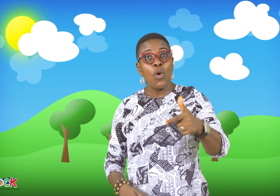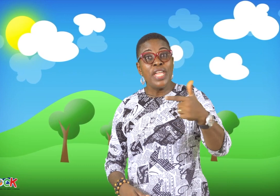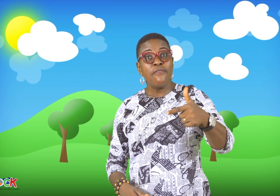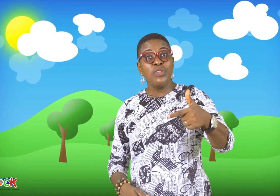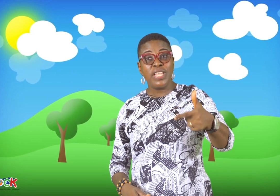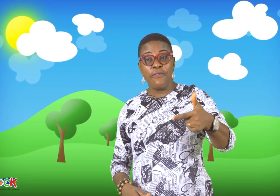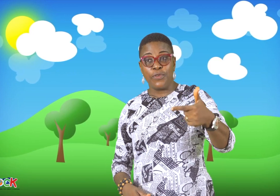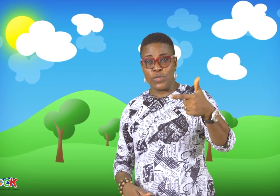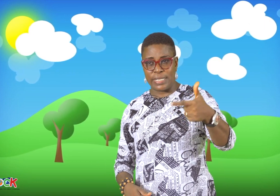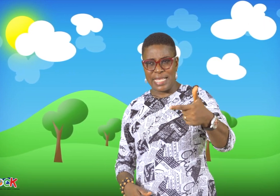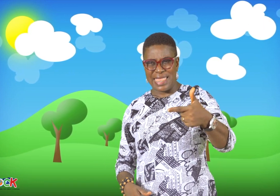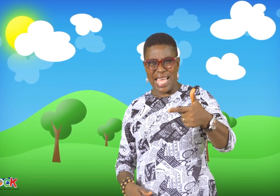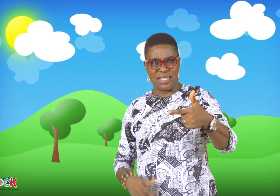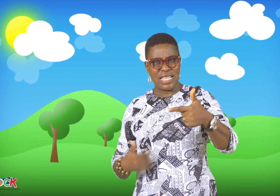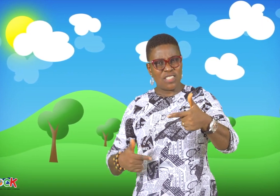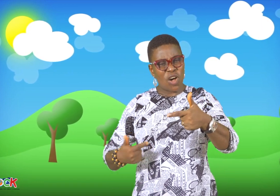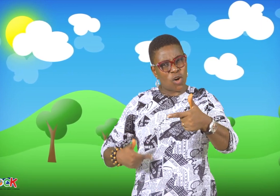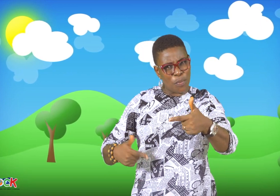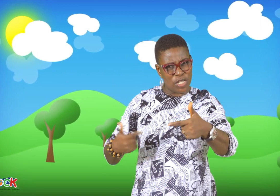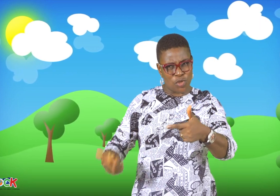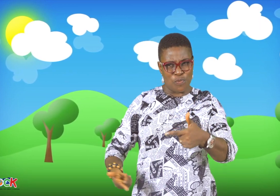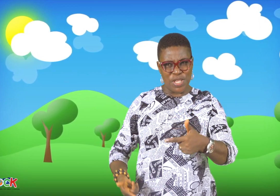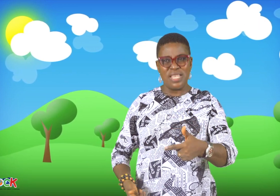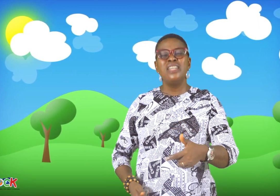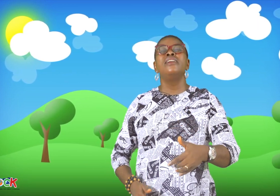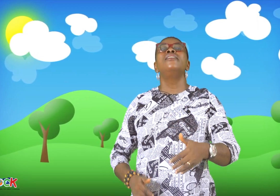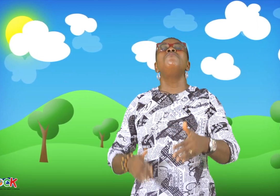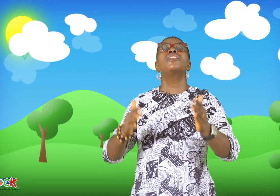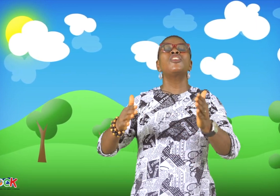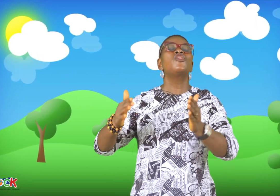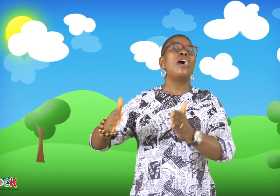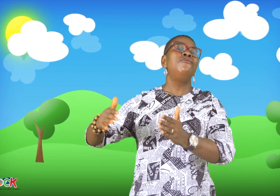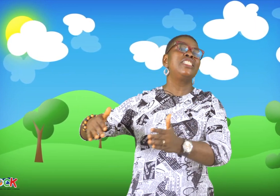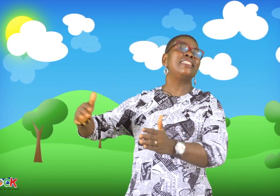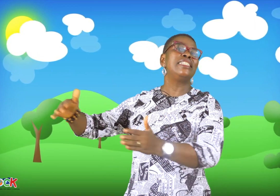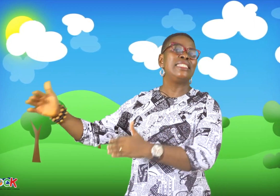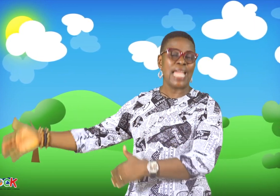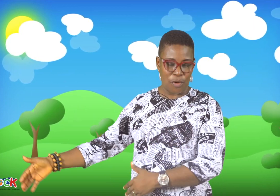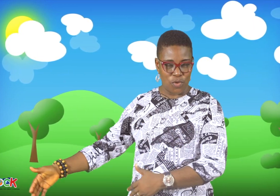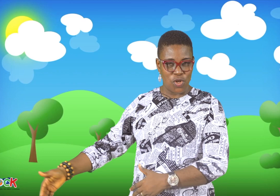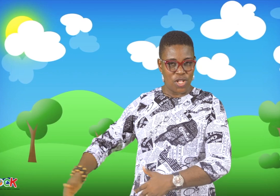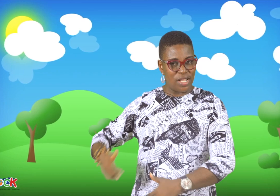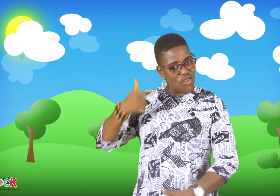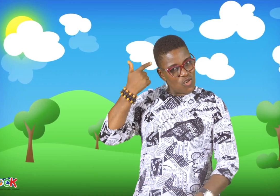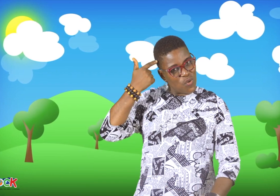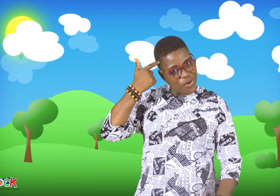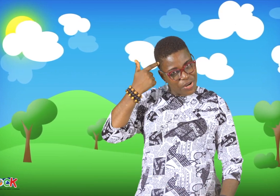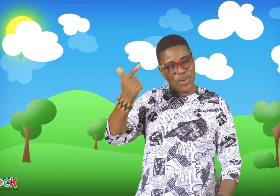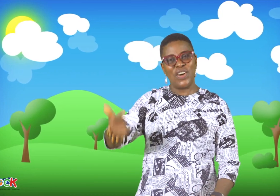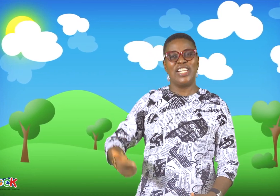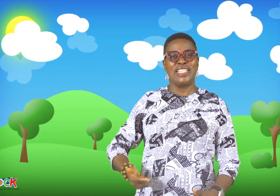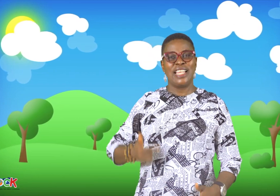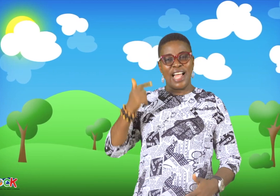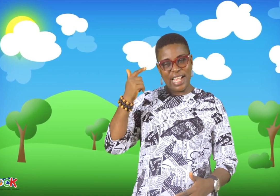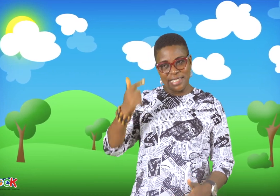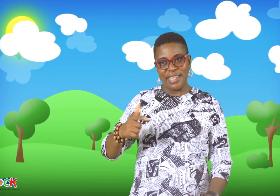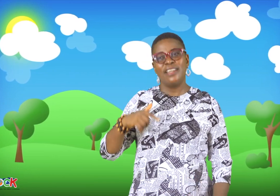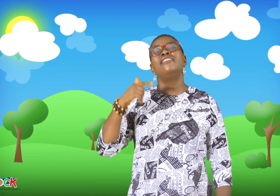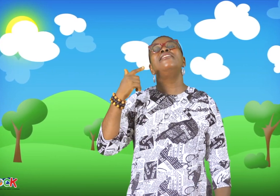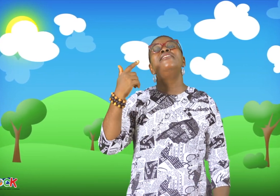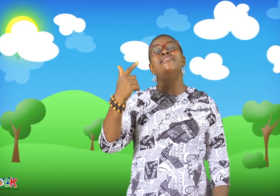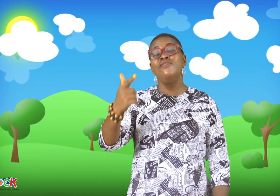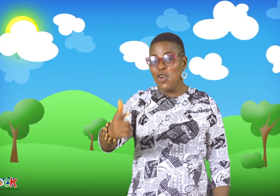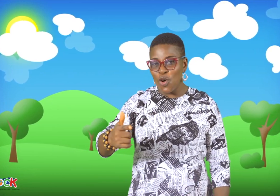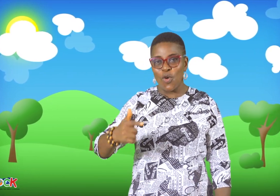And so, even if you see that it's not coming to be, because you have written it down, you will recall it and